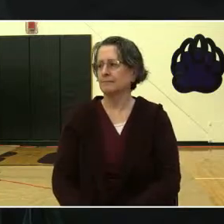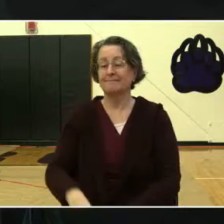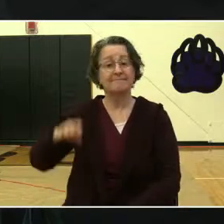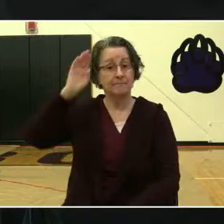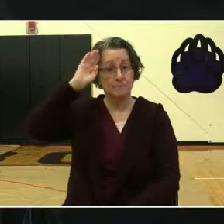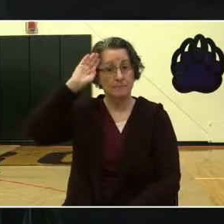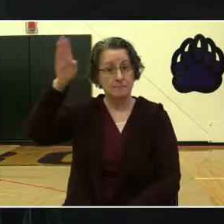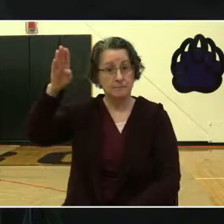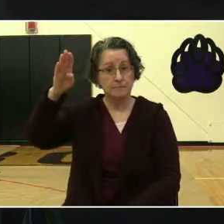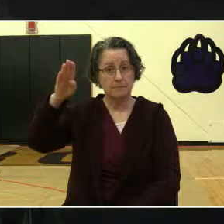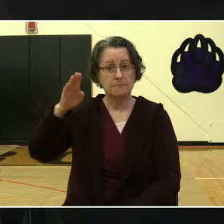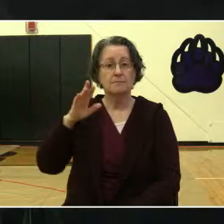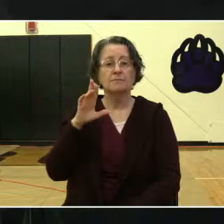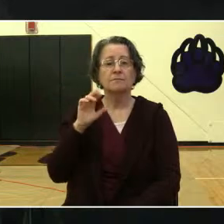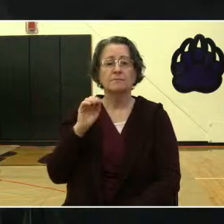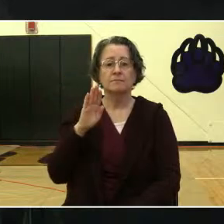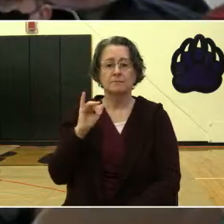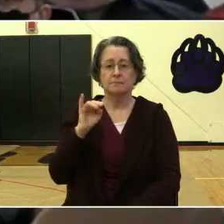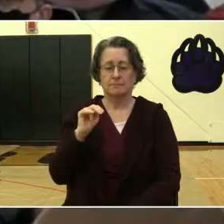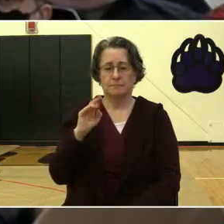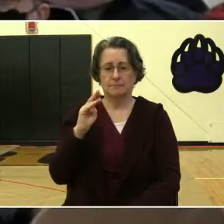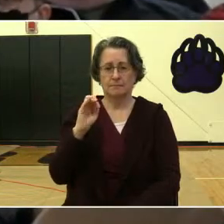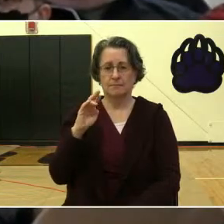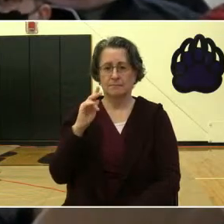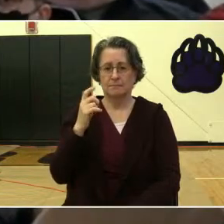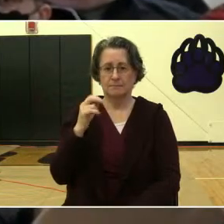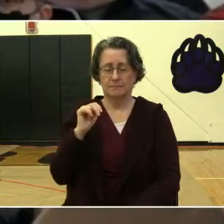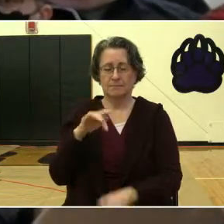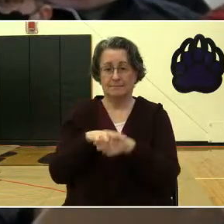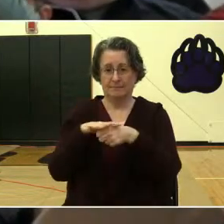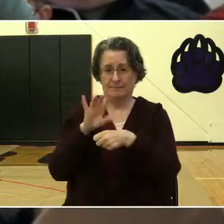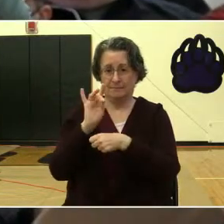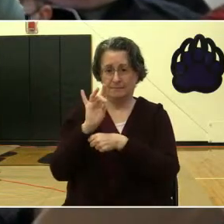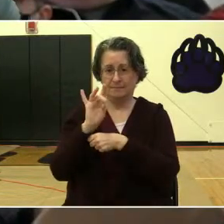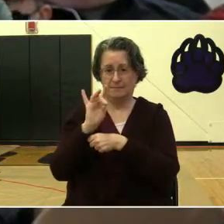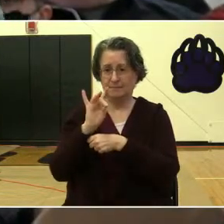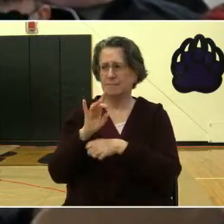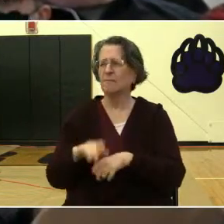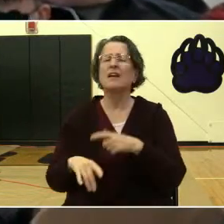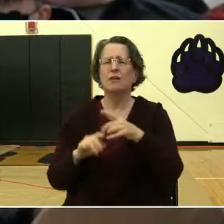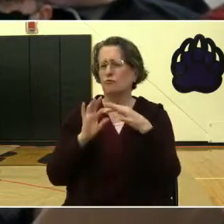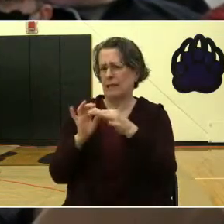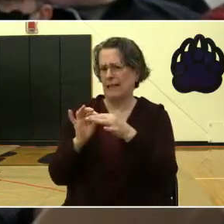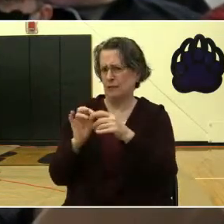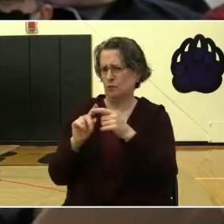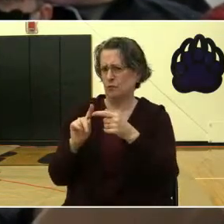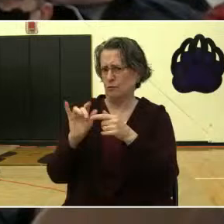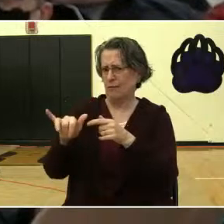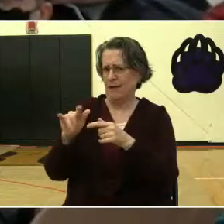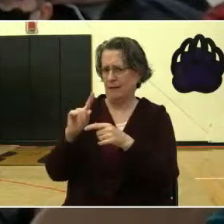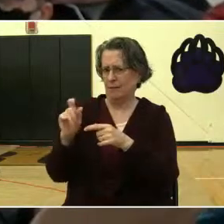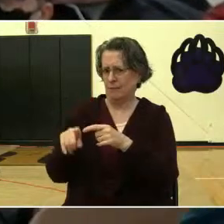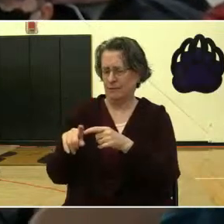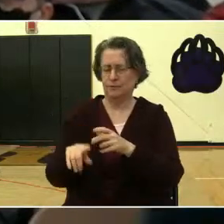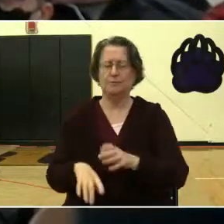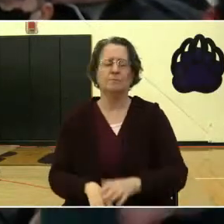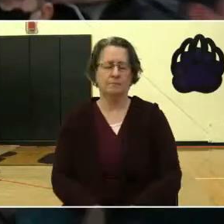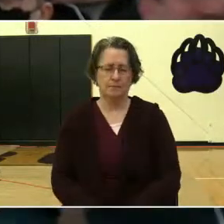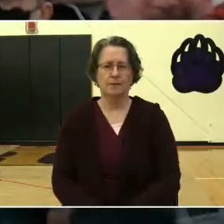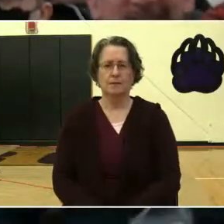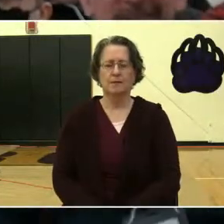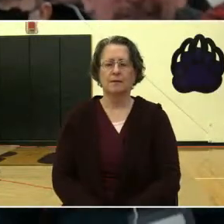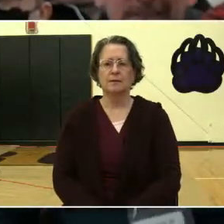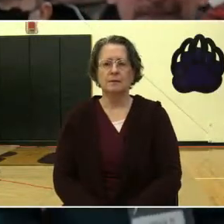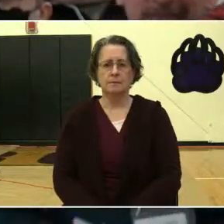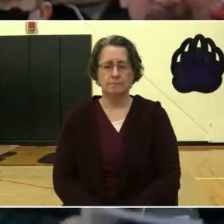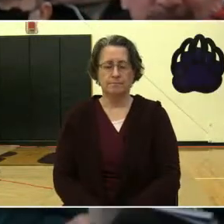hi I have um Robin Morgan District 8 I just have a follow-up question to that actually I was just wondering um if you